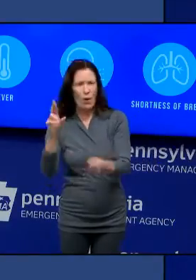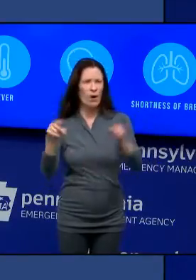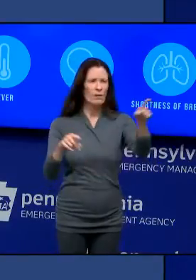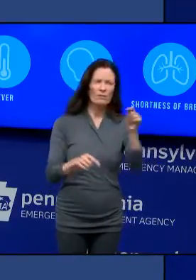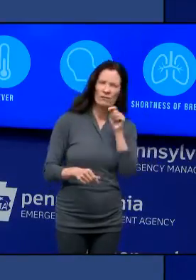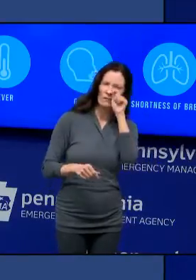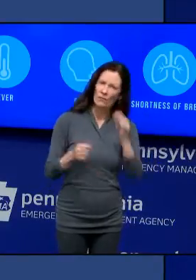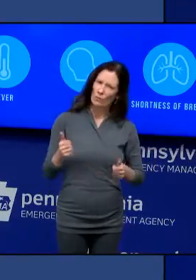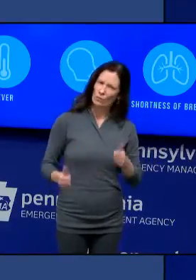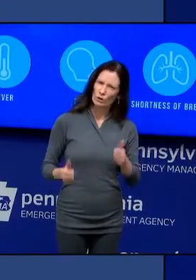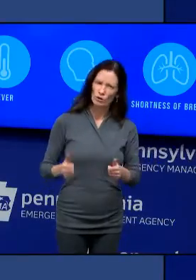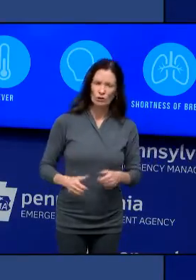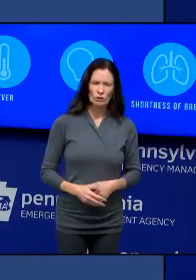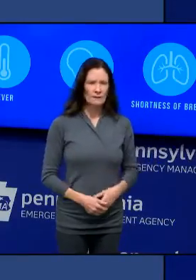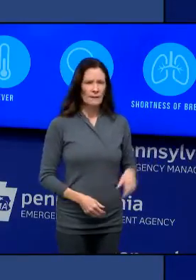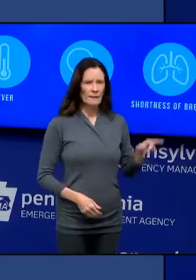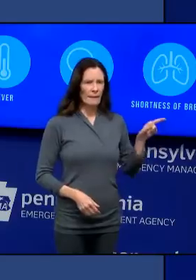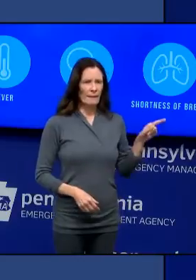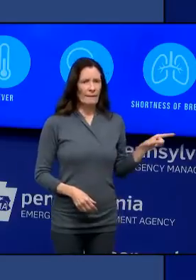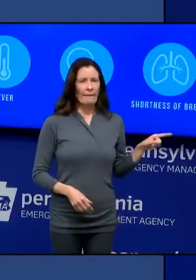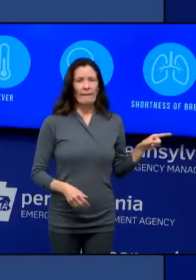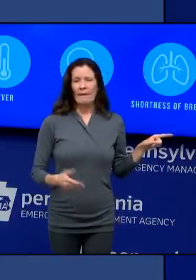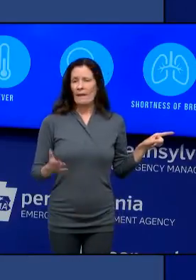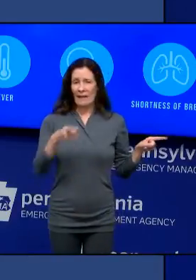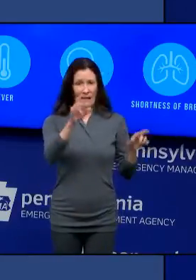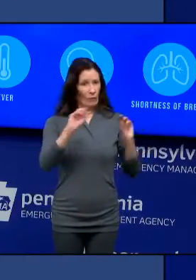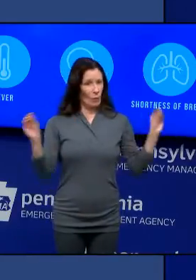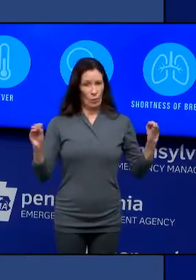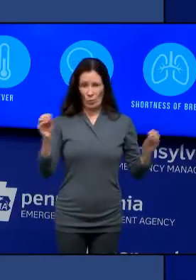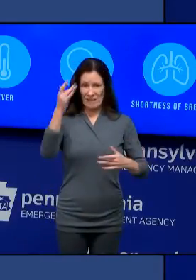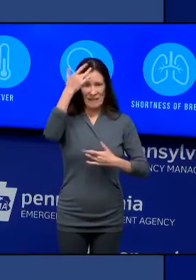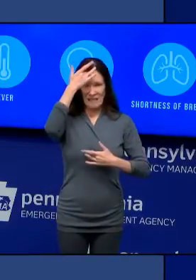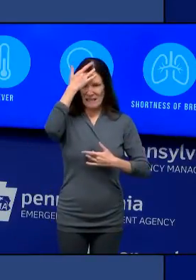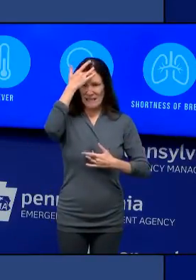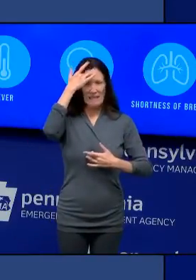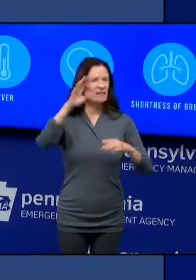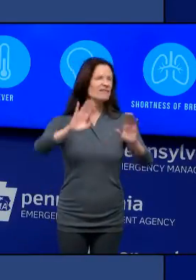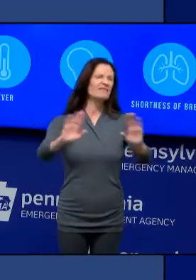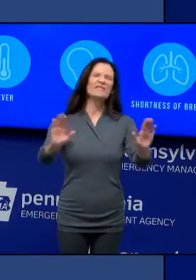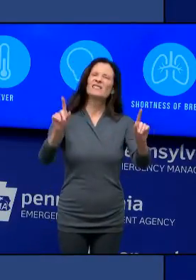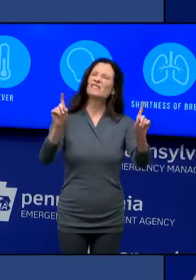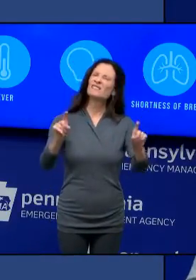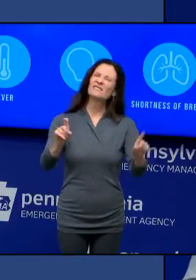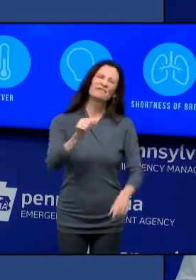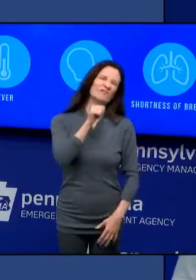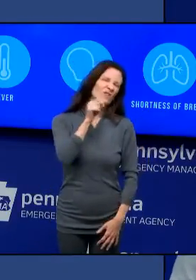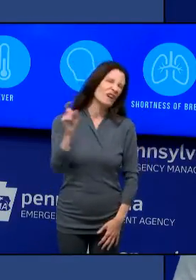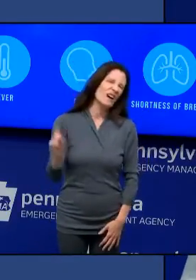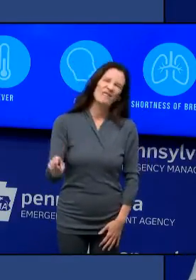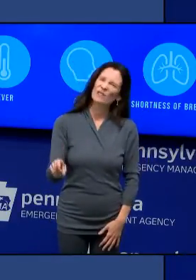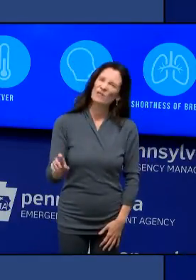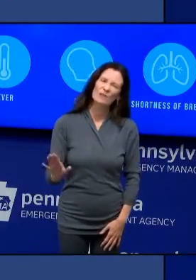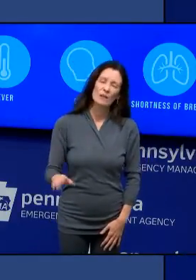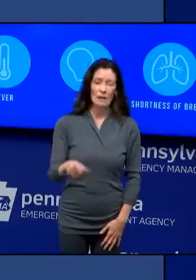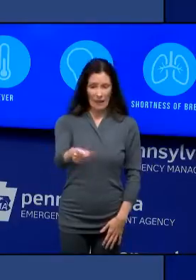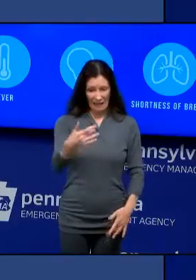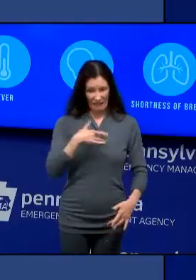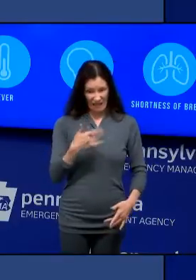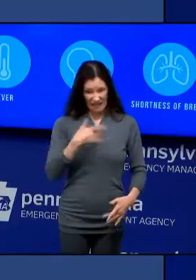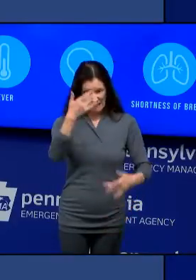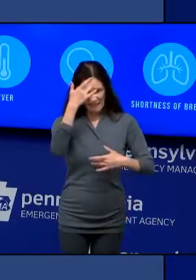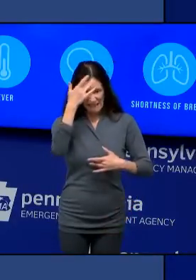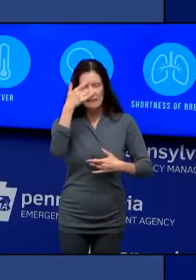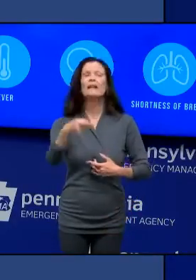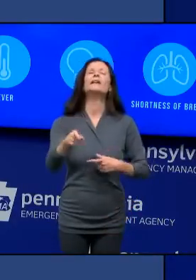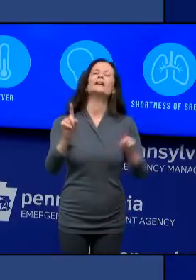of view, but we're not able to do that. So it's only symptomatic people that are being tested. The tests that we are doing are a test for